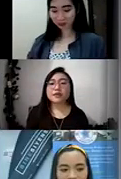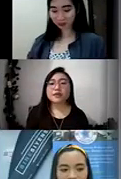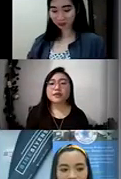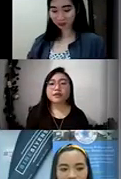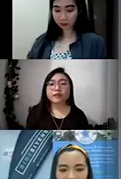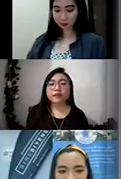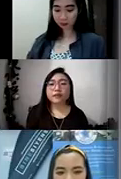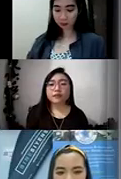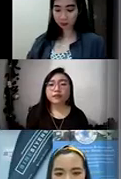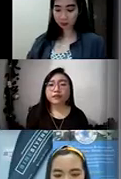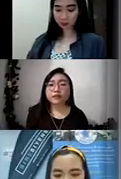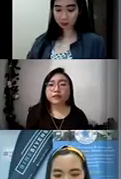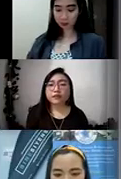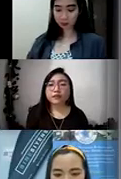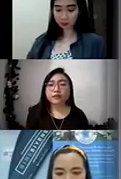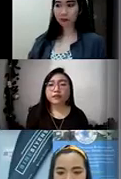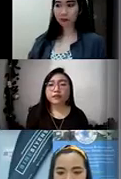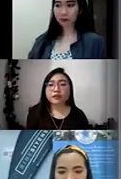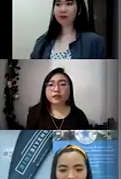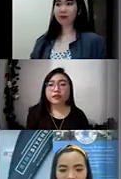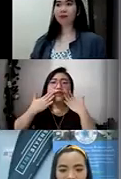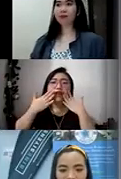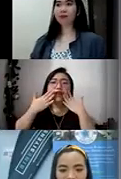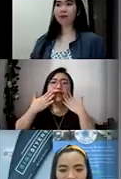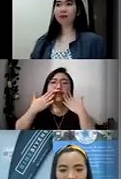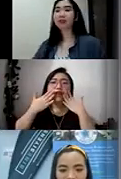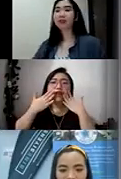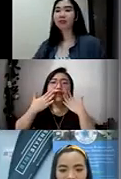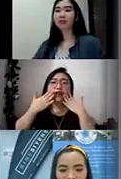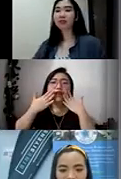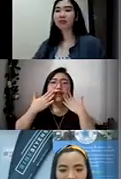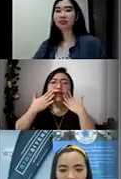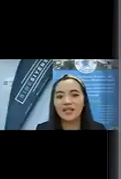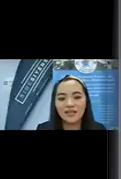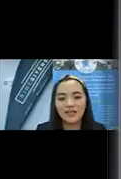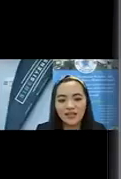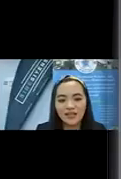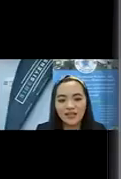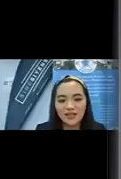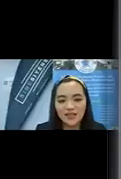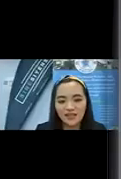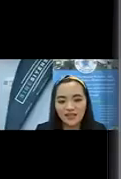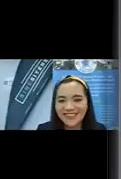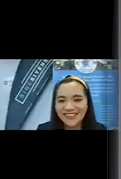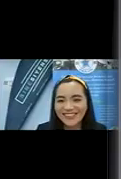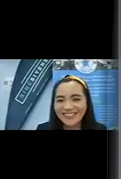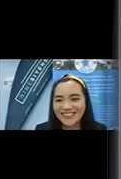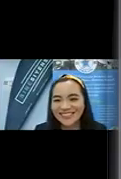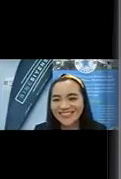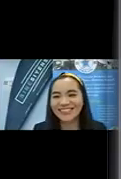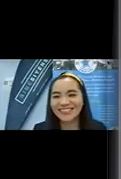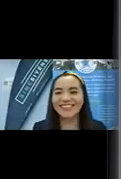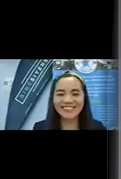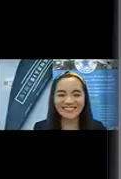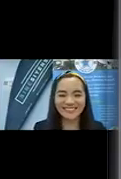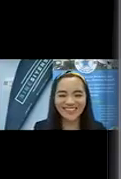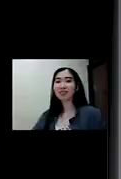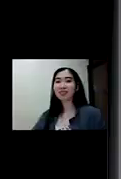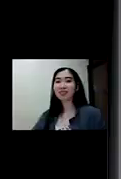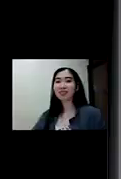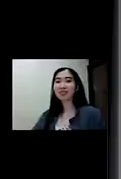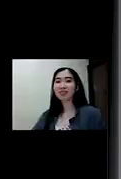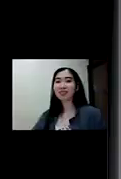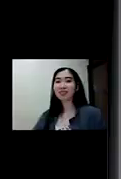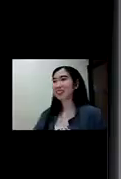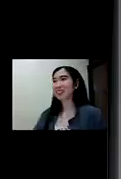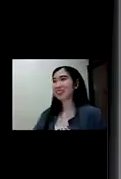Okay, so thank you so much, Ma'am Maricel. We have several questions here. Oh my God. Okay. Okay, so ready